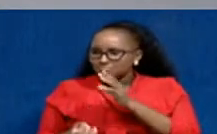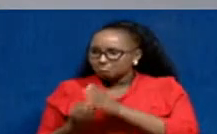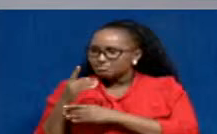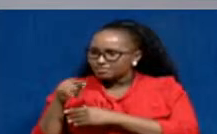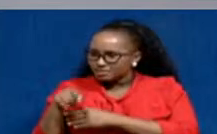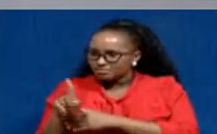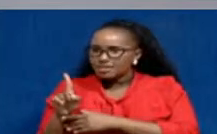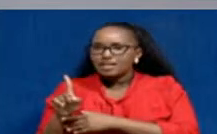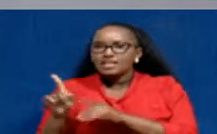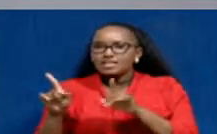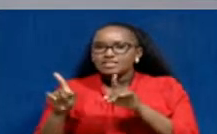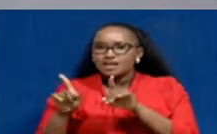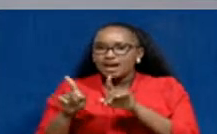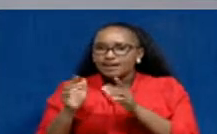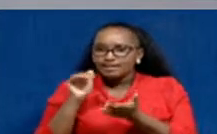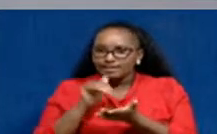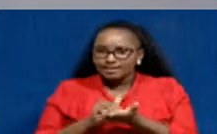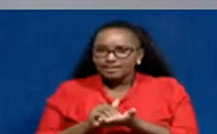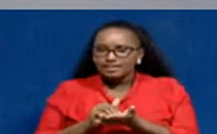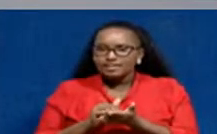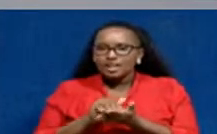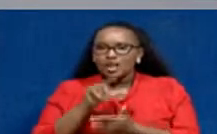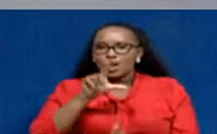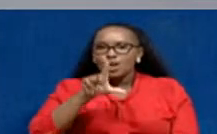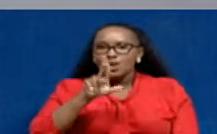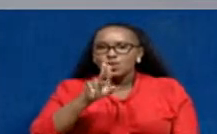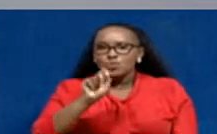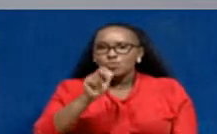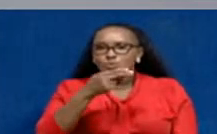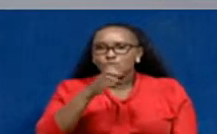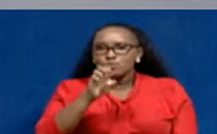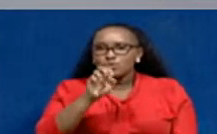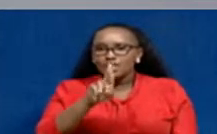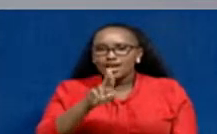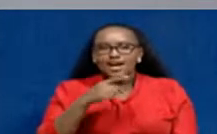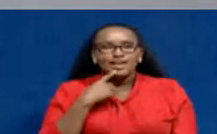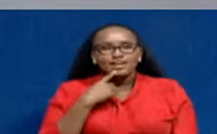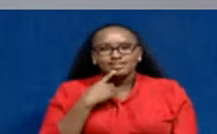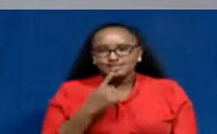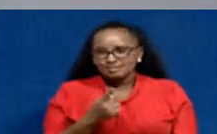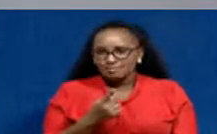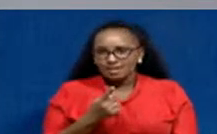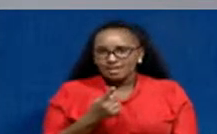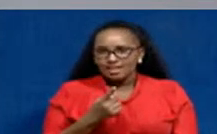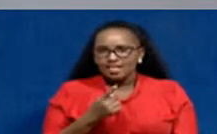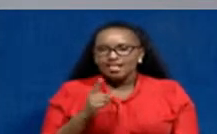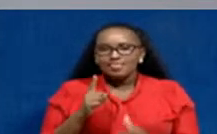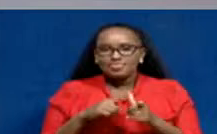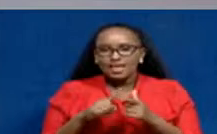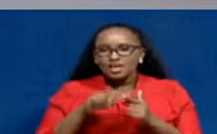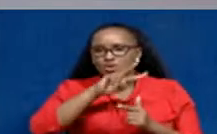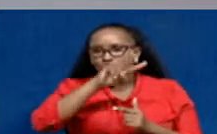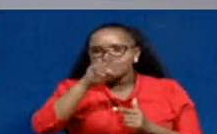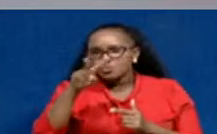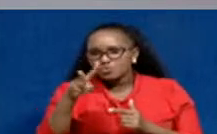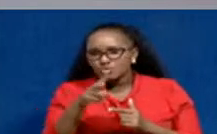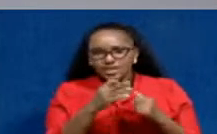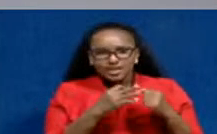consensus, as once again Martin Luther King Jr. told us. In March of